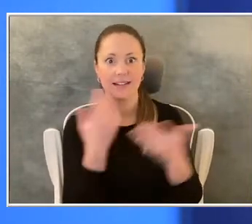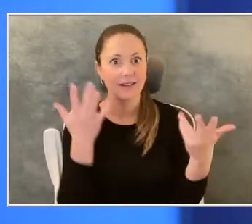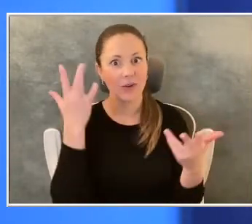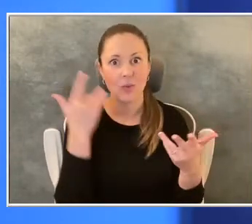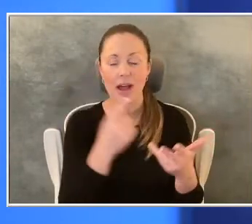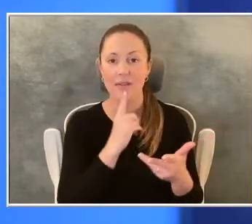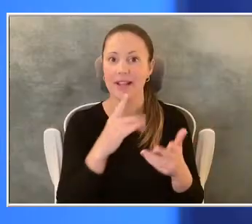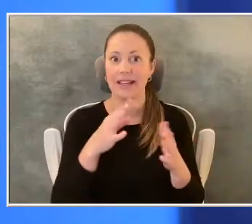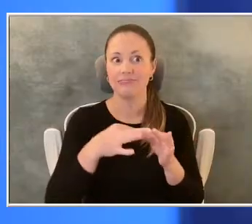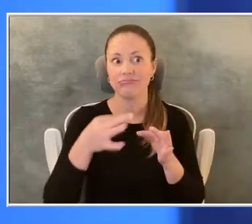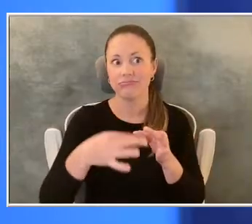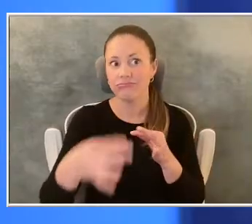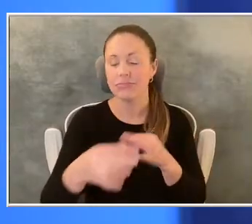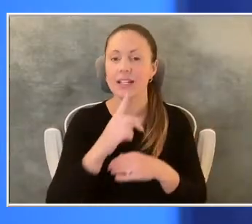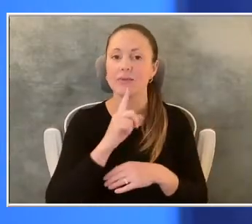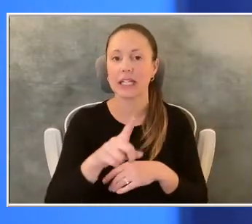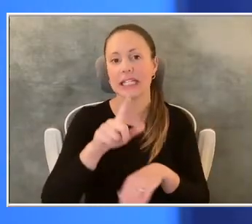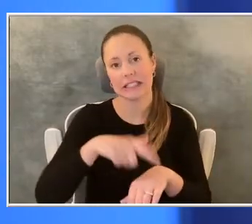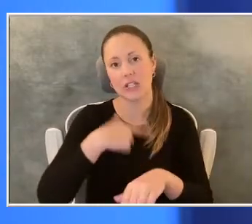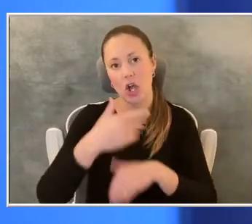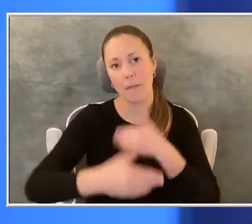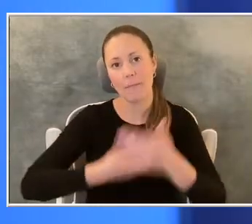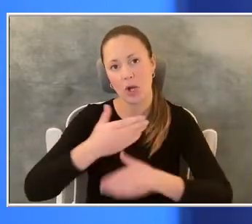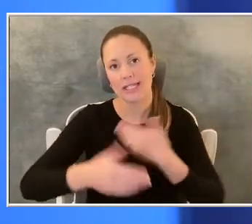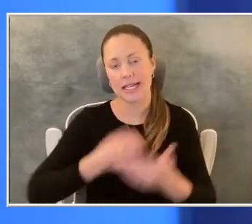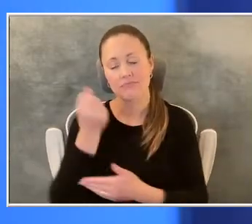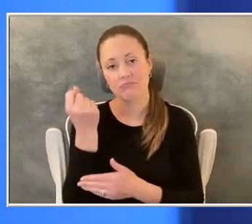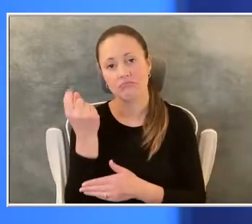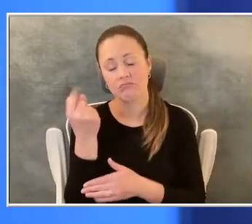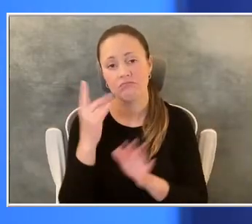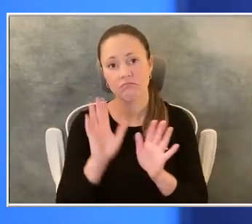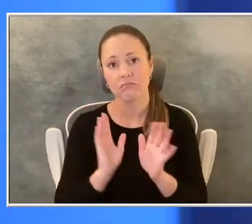long process, and understandably so. I mean, it's